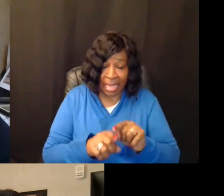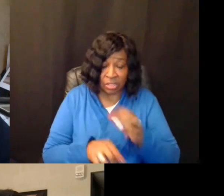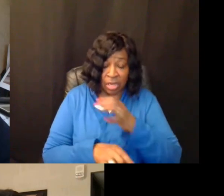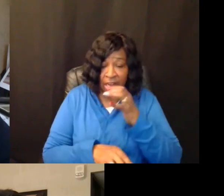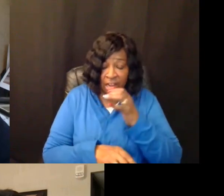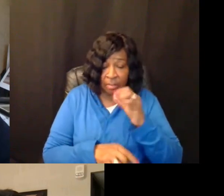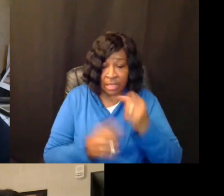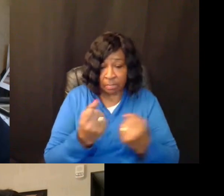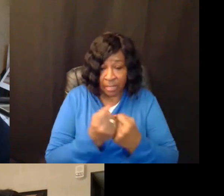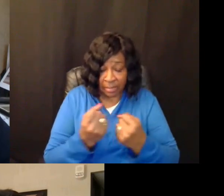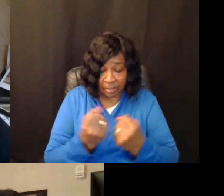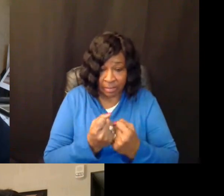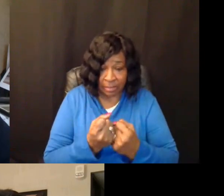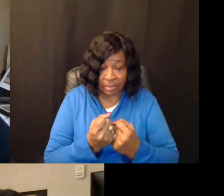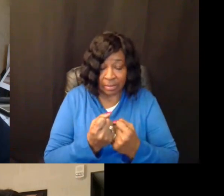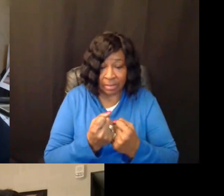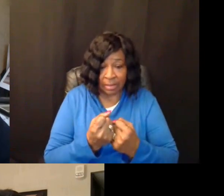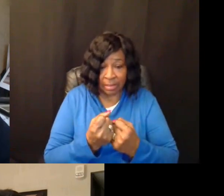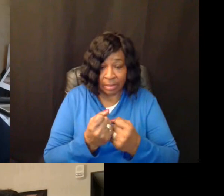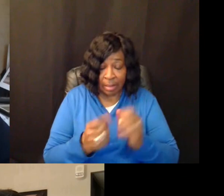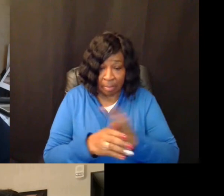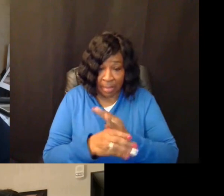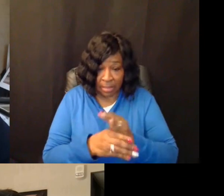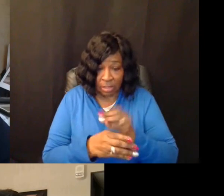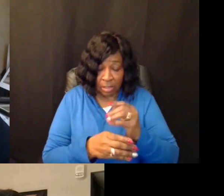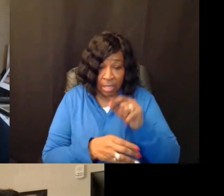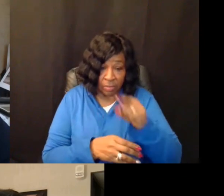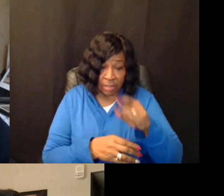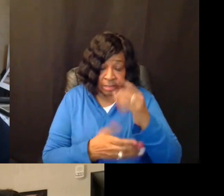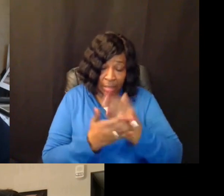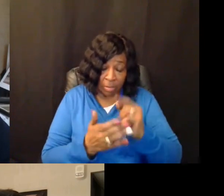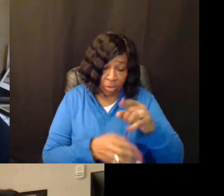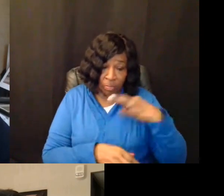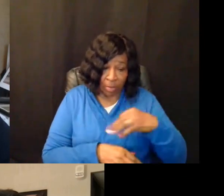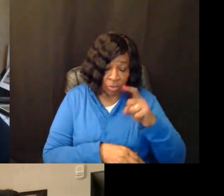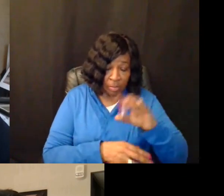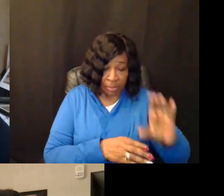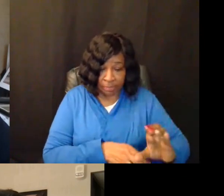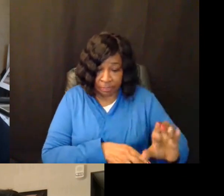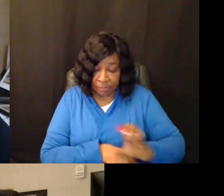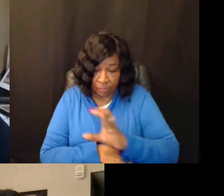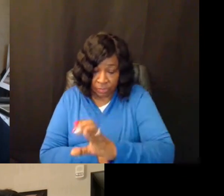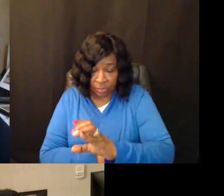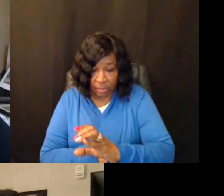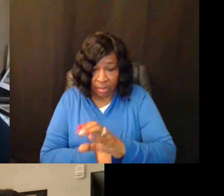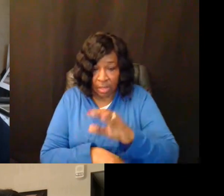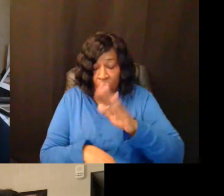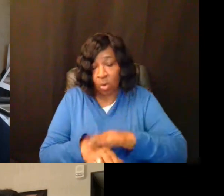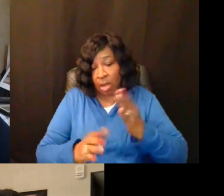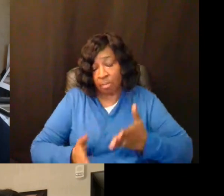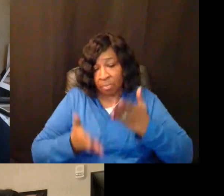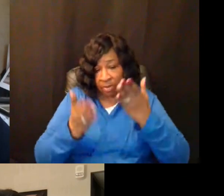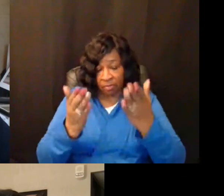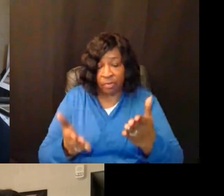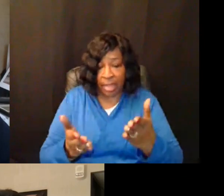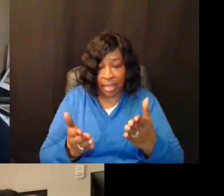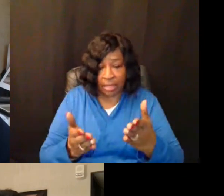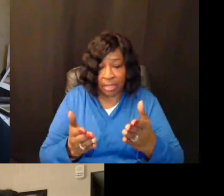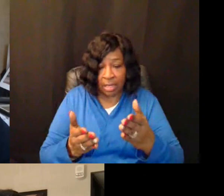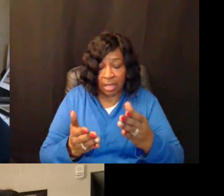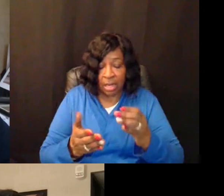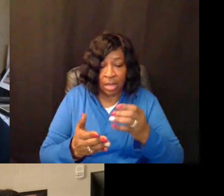and subsidized entity, should some of those profits not be reinvested in providing